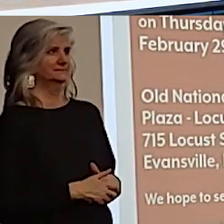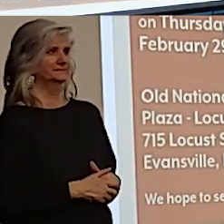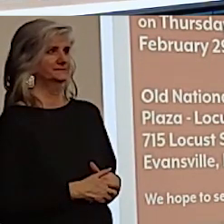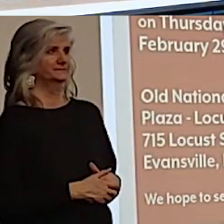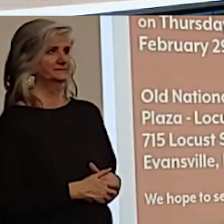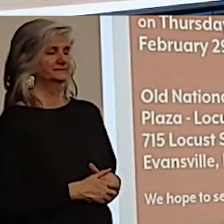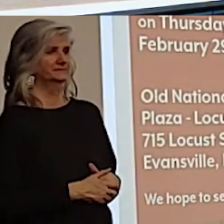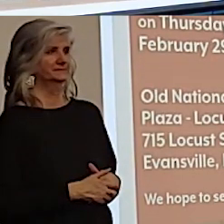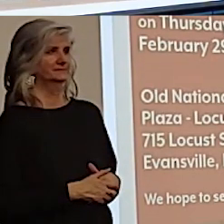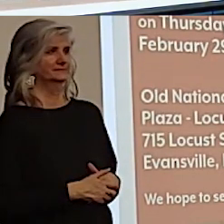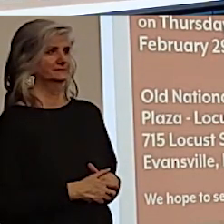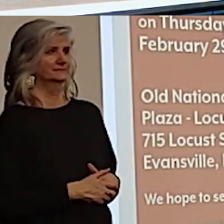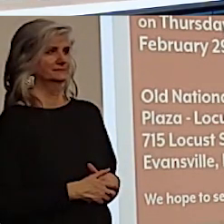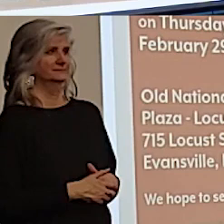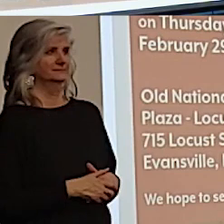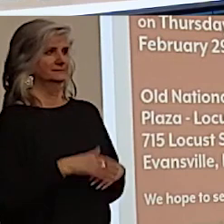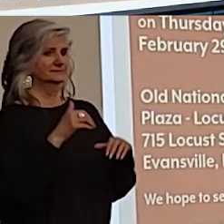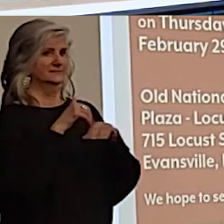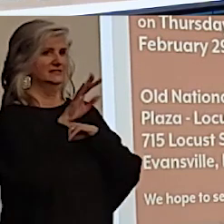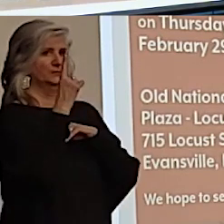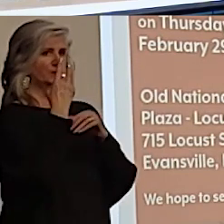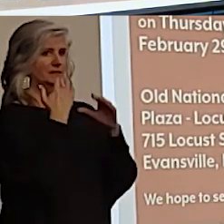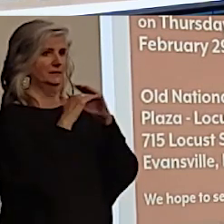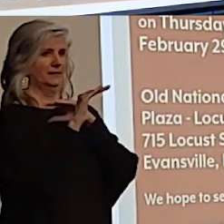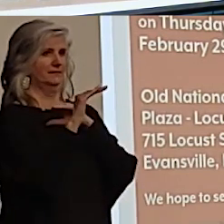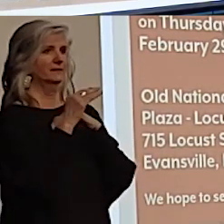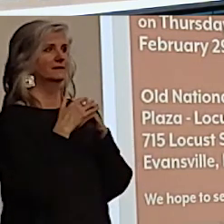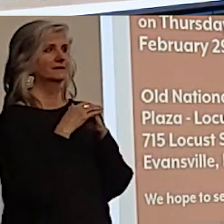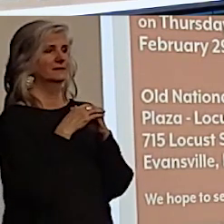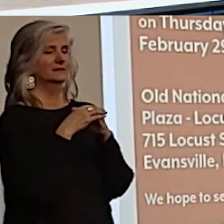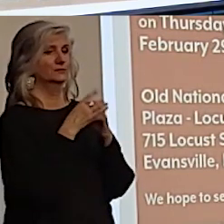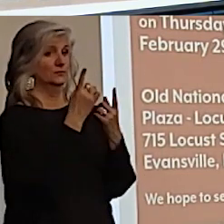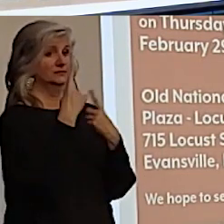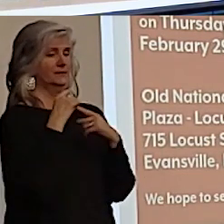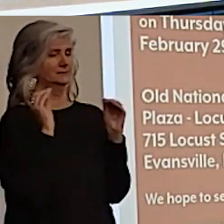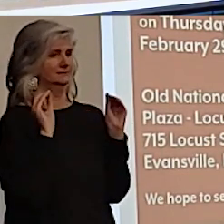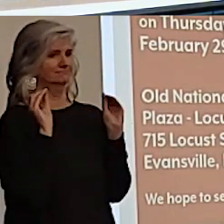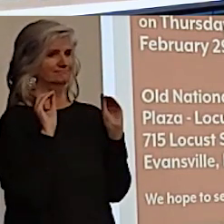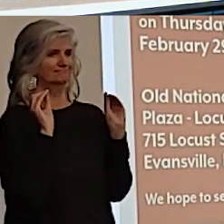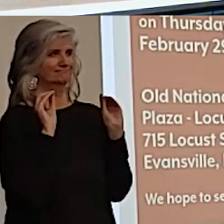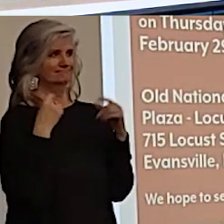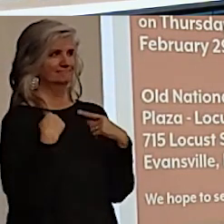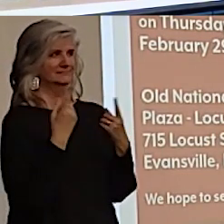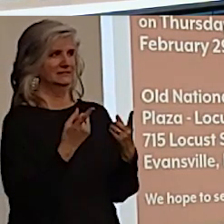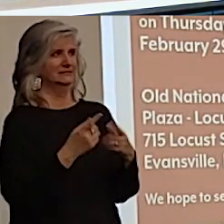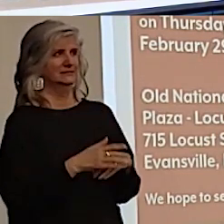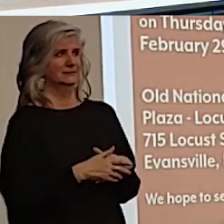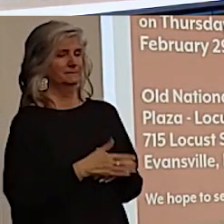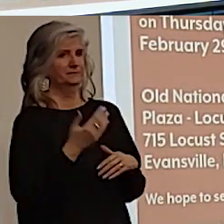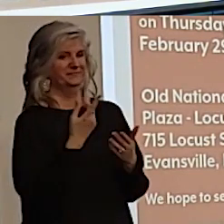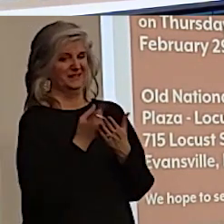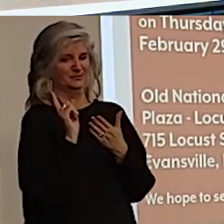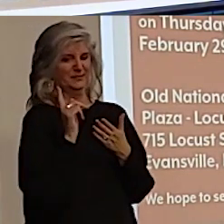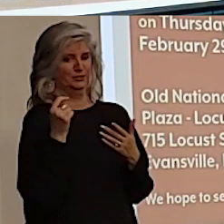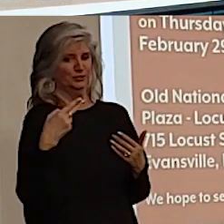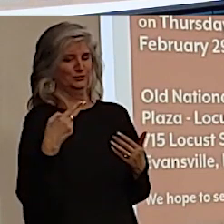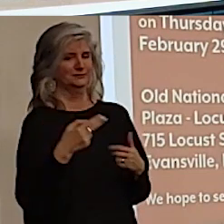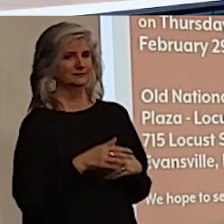and I've sent 1 email, and I've had no response since last Thursday.